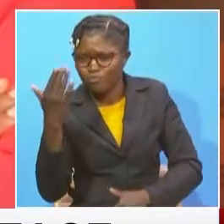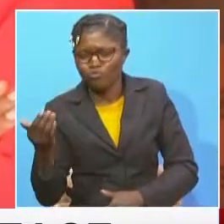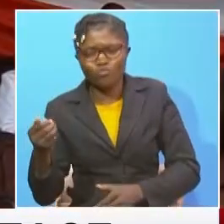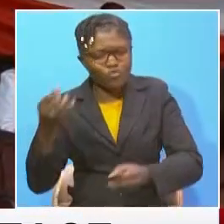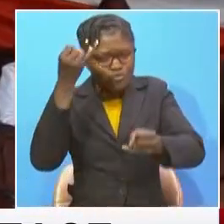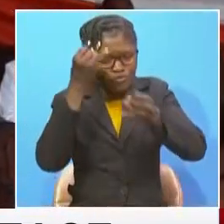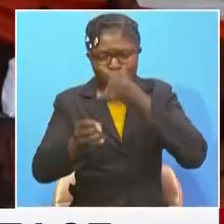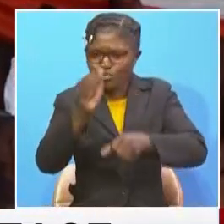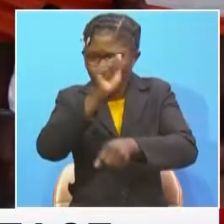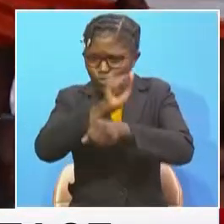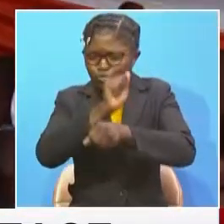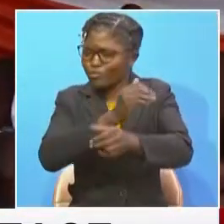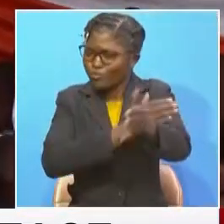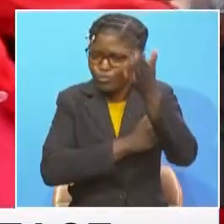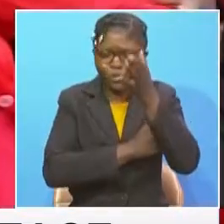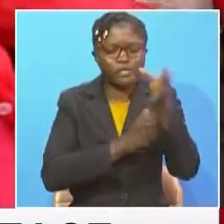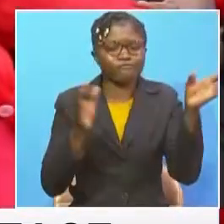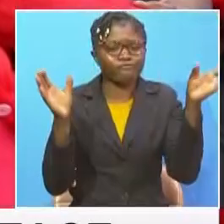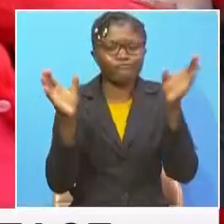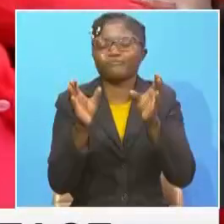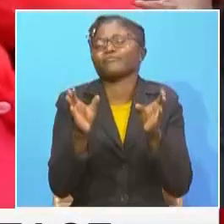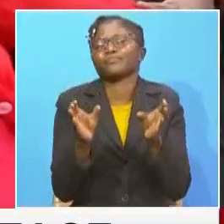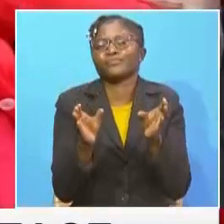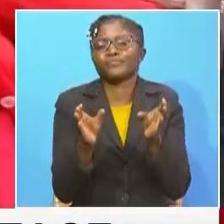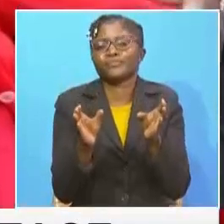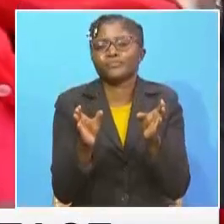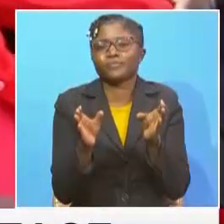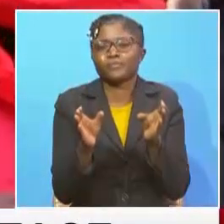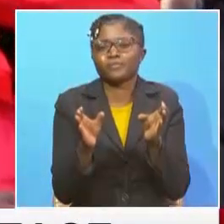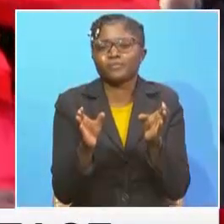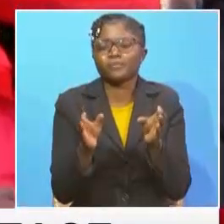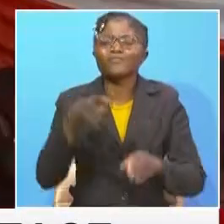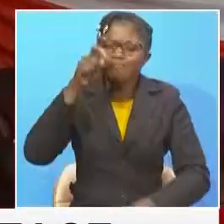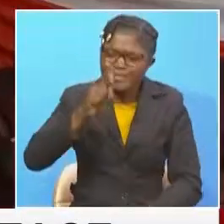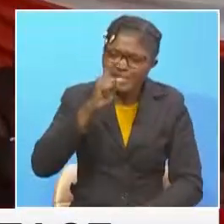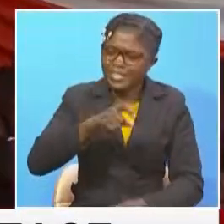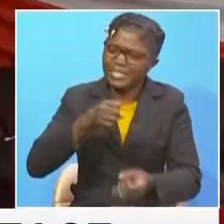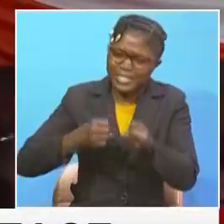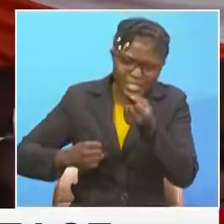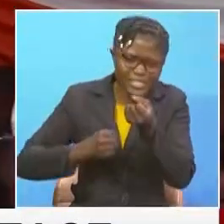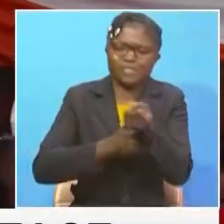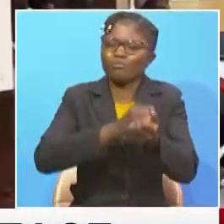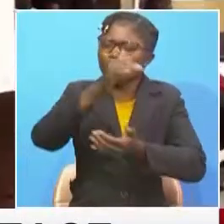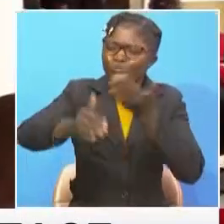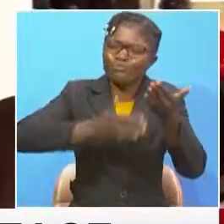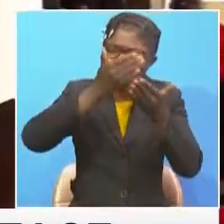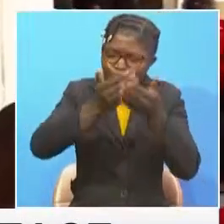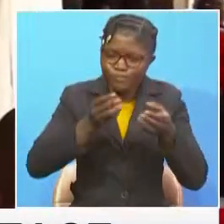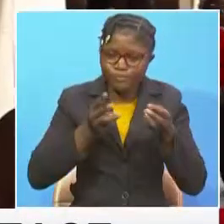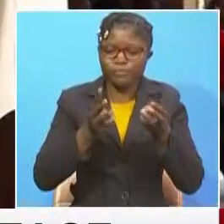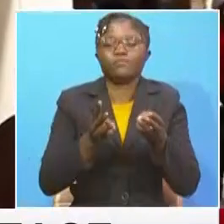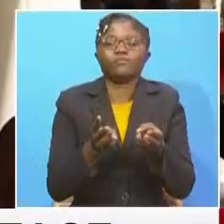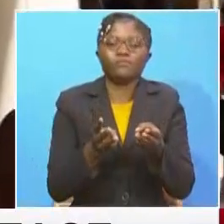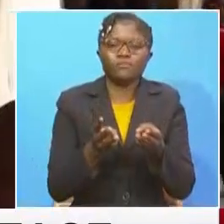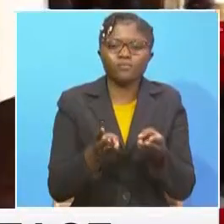fulfilling God's mission in this community. She will therefore need our support in every way. We